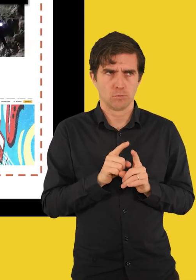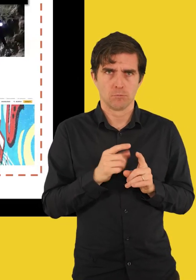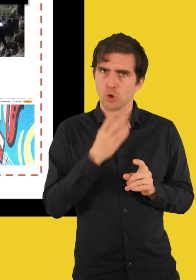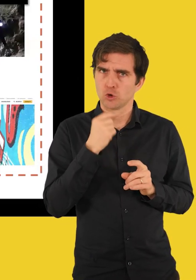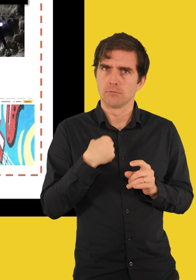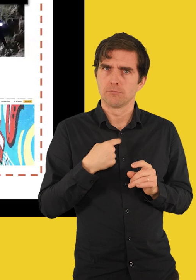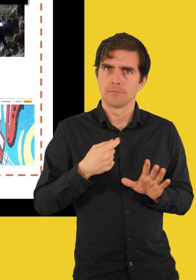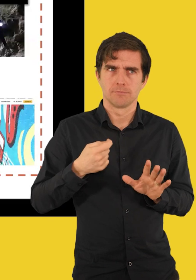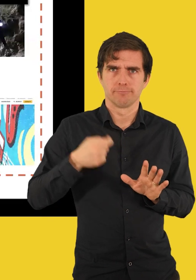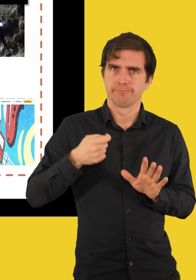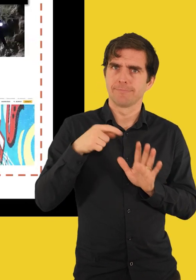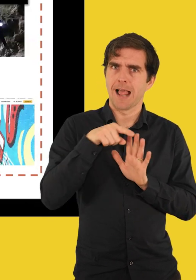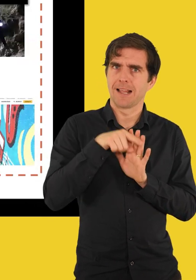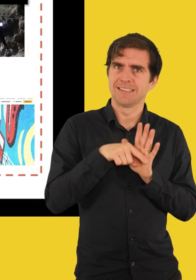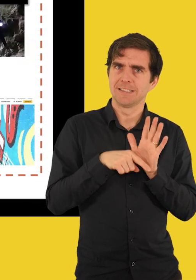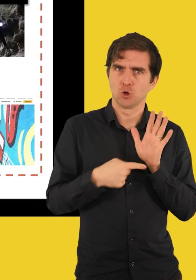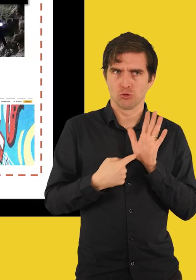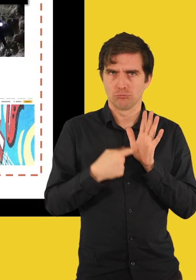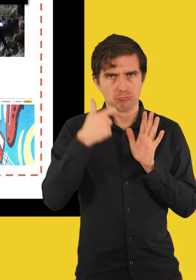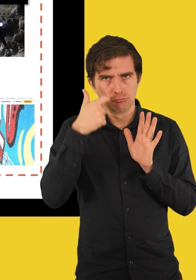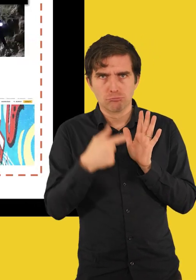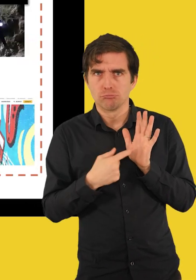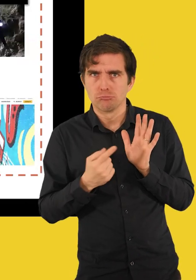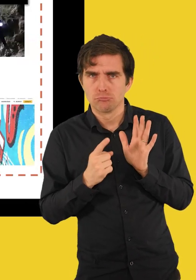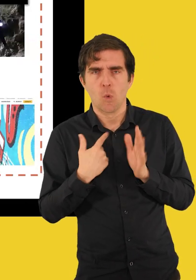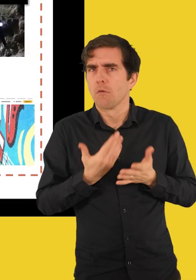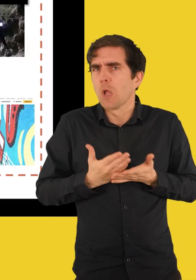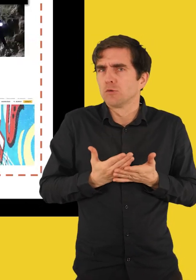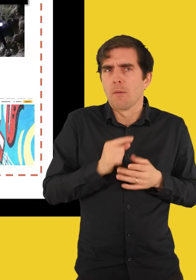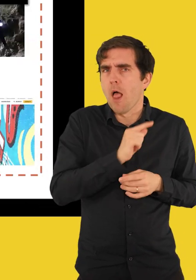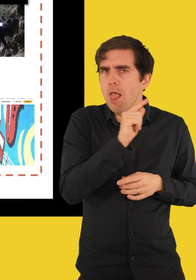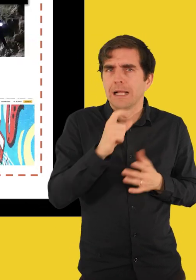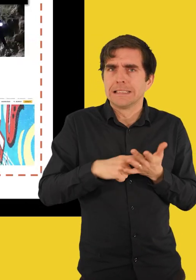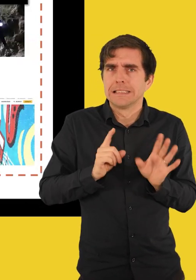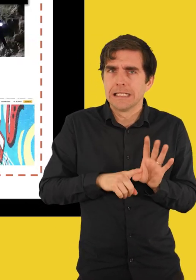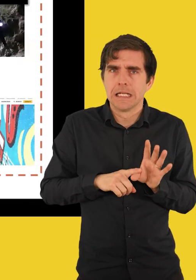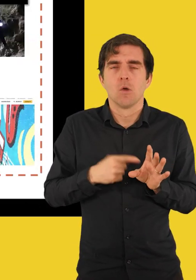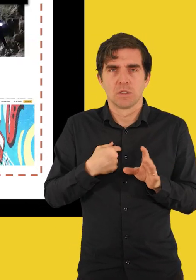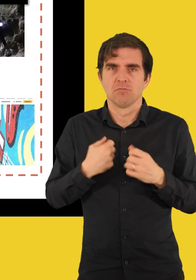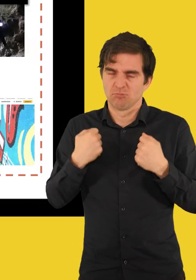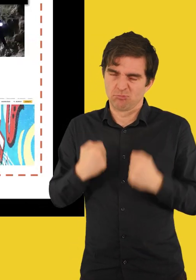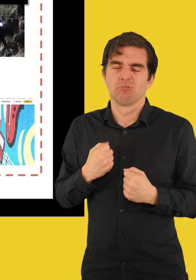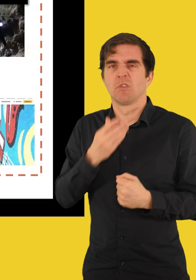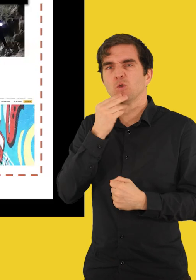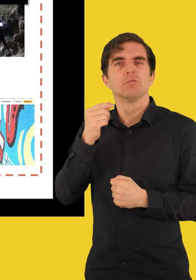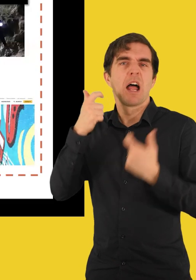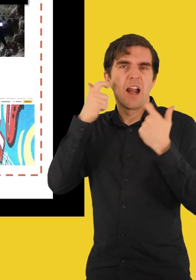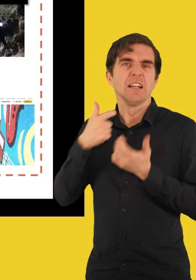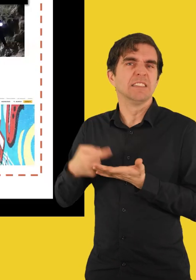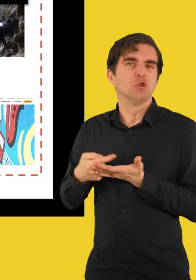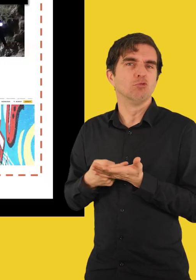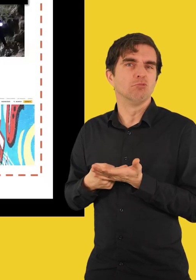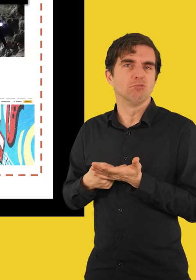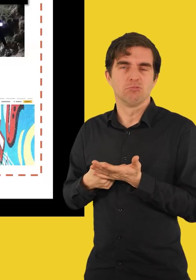but also we use the legislations. I'm not sure about other cities, but we are